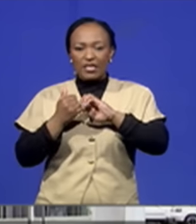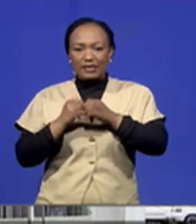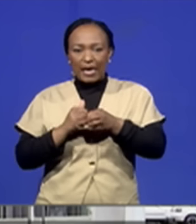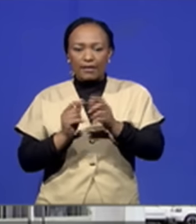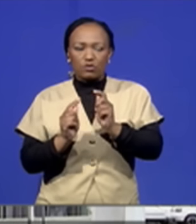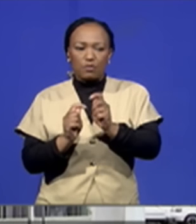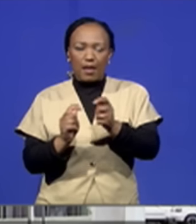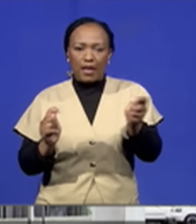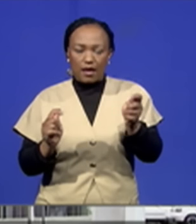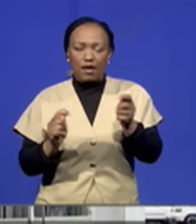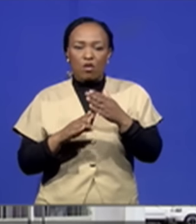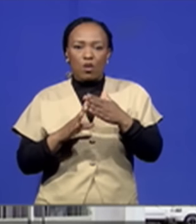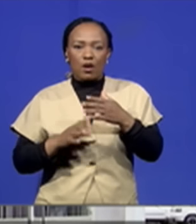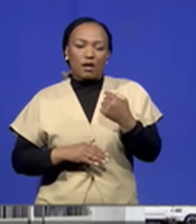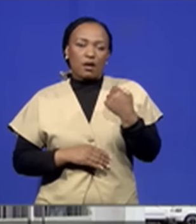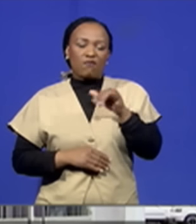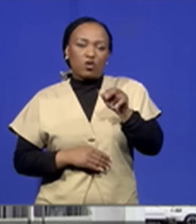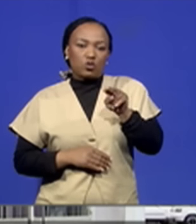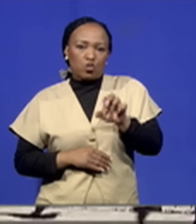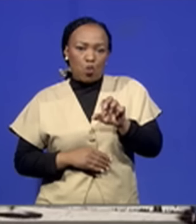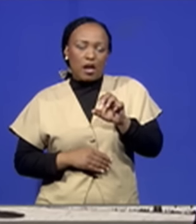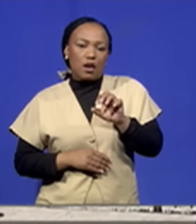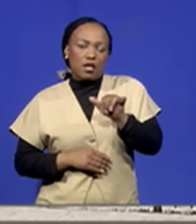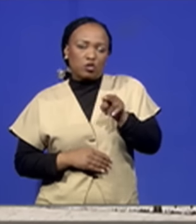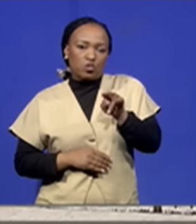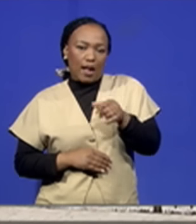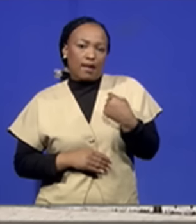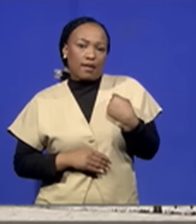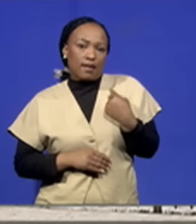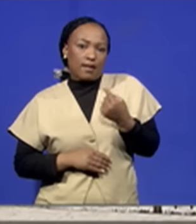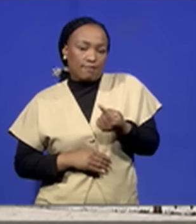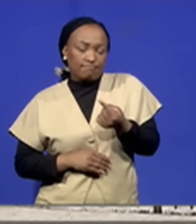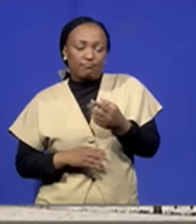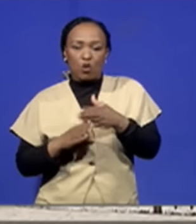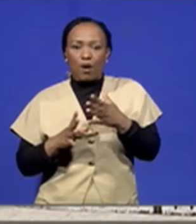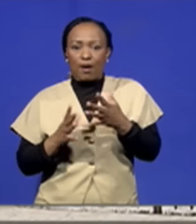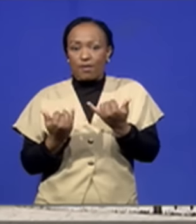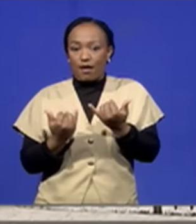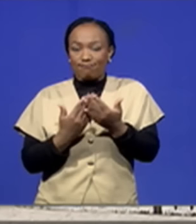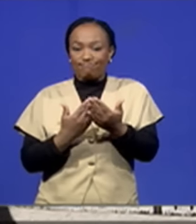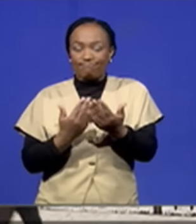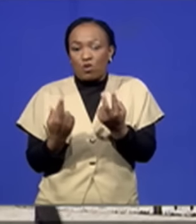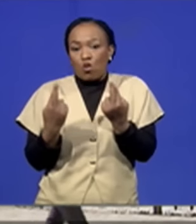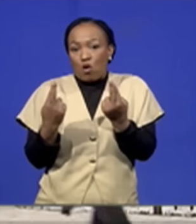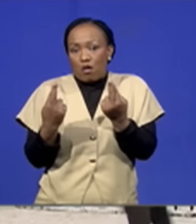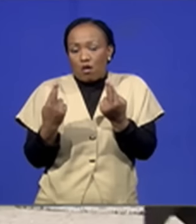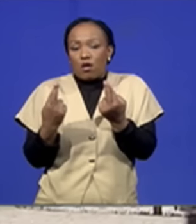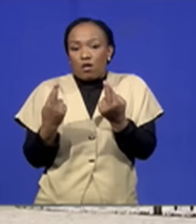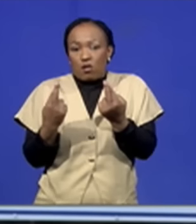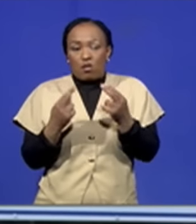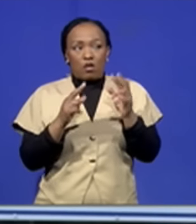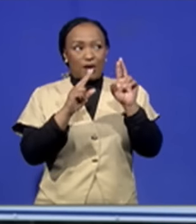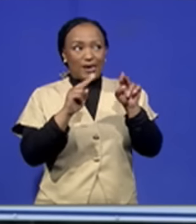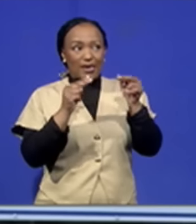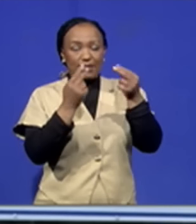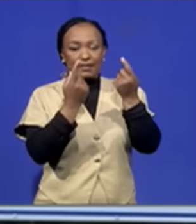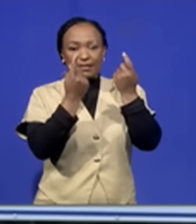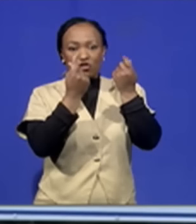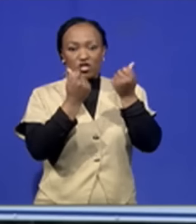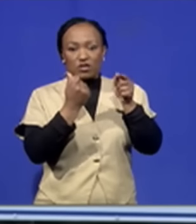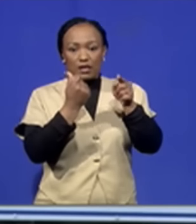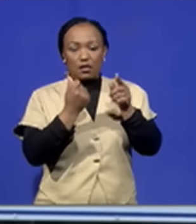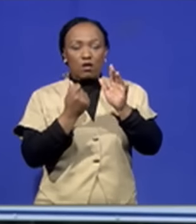badiri tsa Seetebosigo le Phukwi. Badiri ba re jaanong ba solofela gore kitsiso ya lefapha la matlotlo e tla le